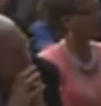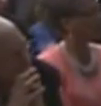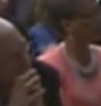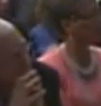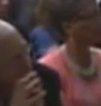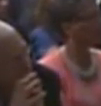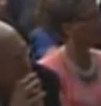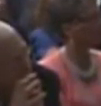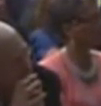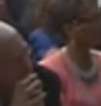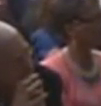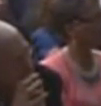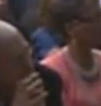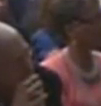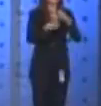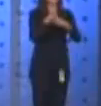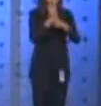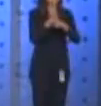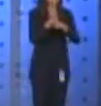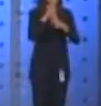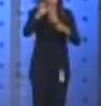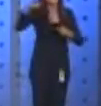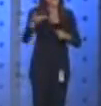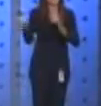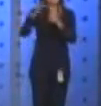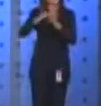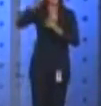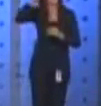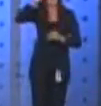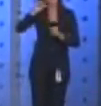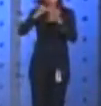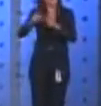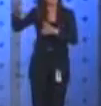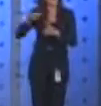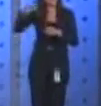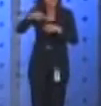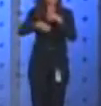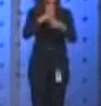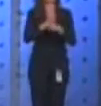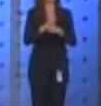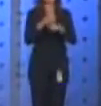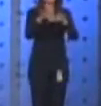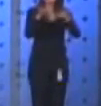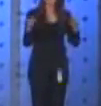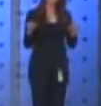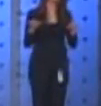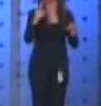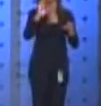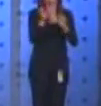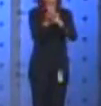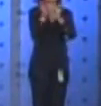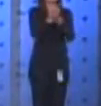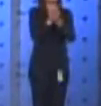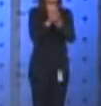And for the first time in 5 years, we're hiring again firefighters, and we're going to keep hiring this year. But at the same time, we're going to reform